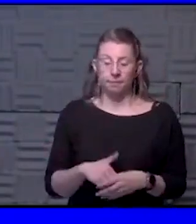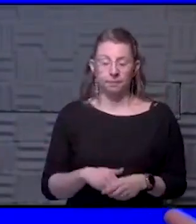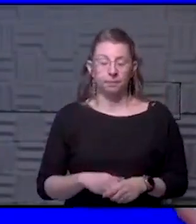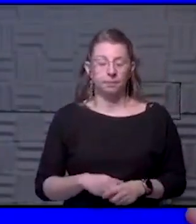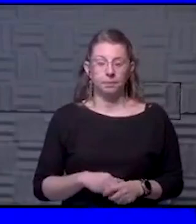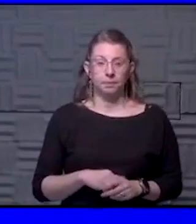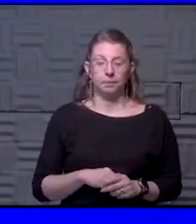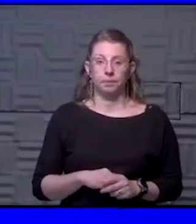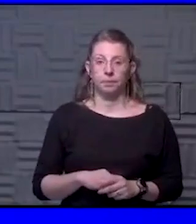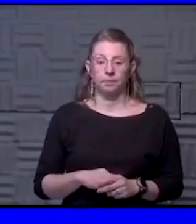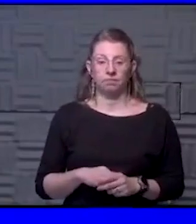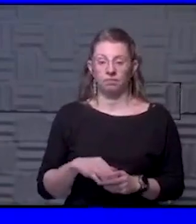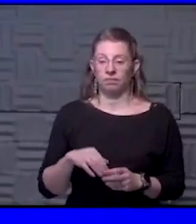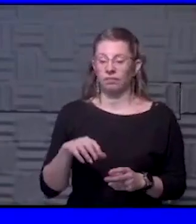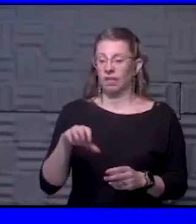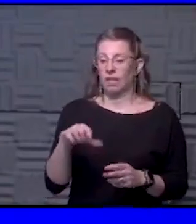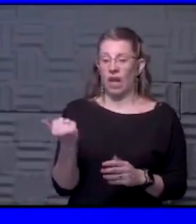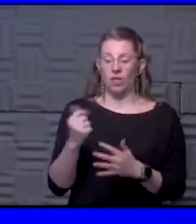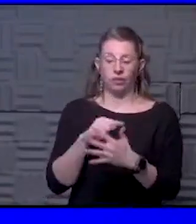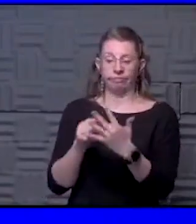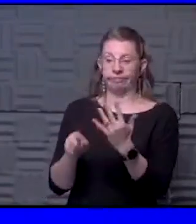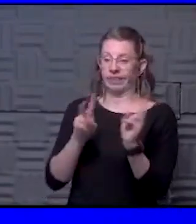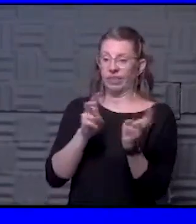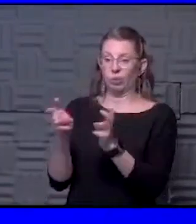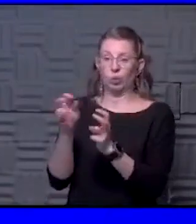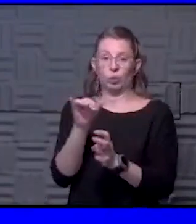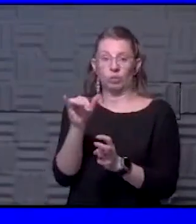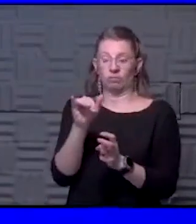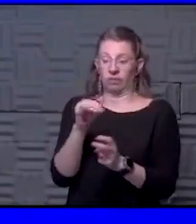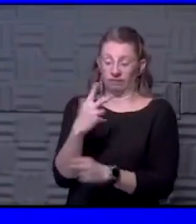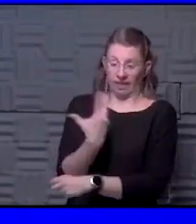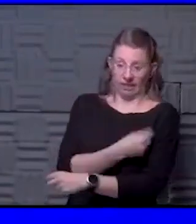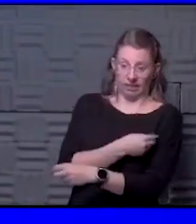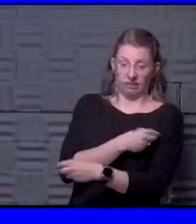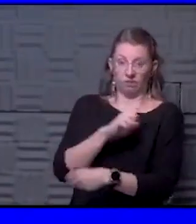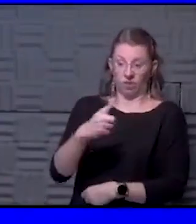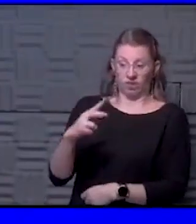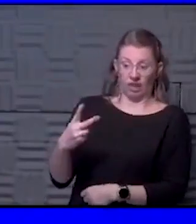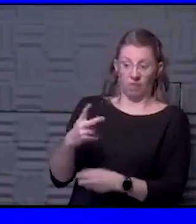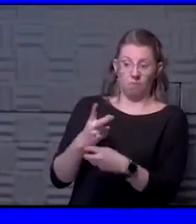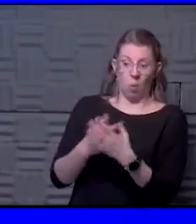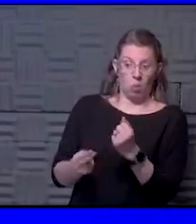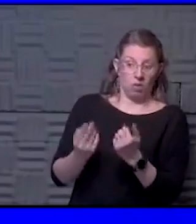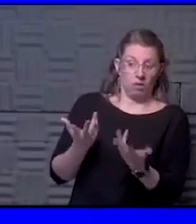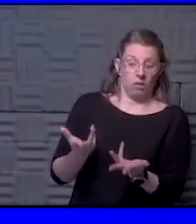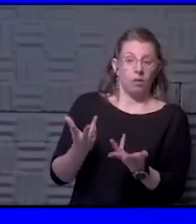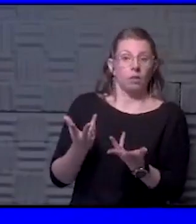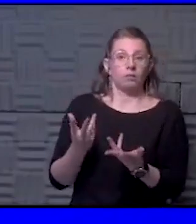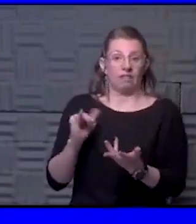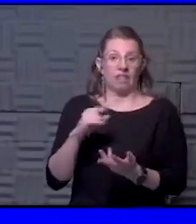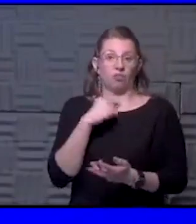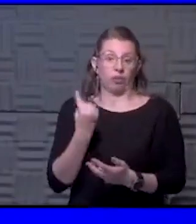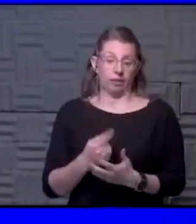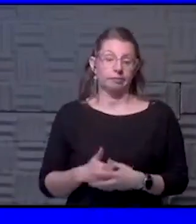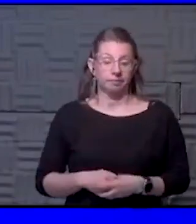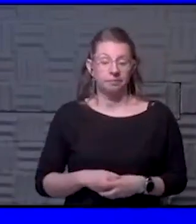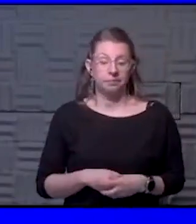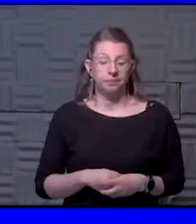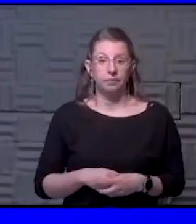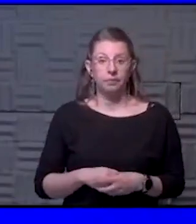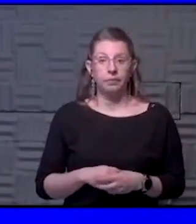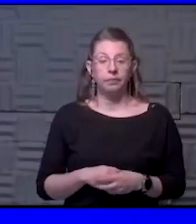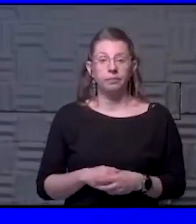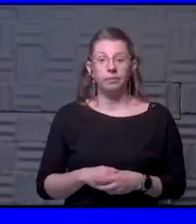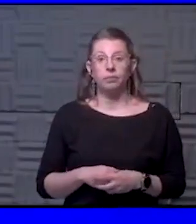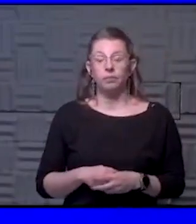other conditions you're going to talk about, it's still, are they vaccinated? And that's the risk. You can obviously still